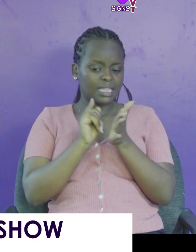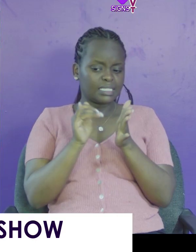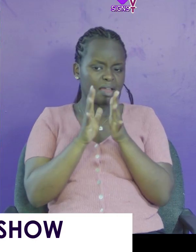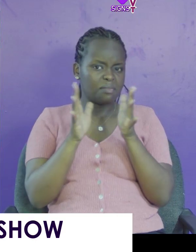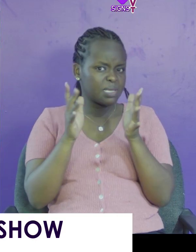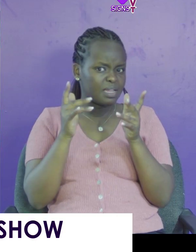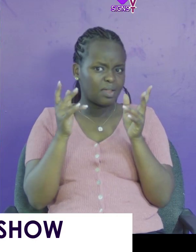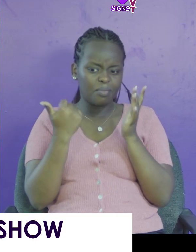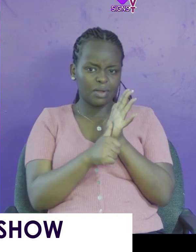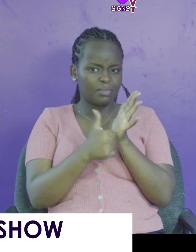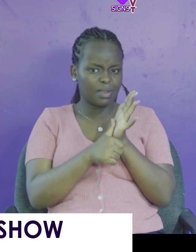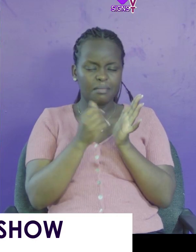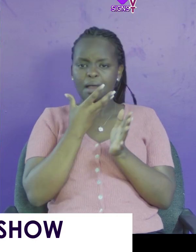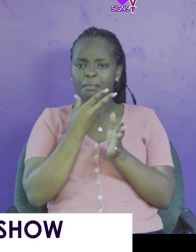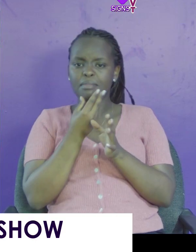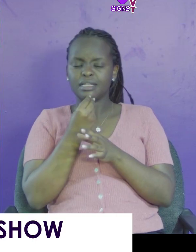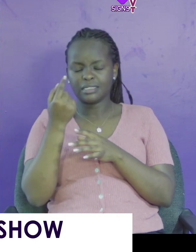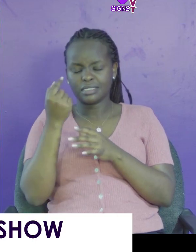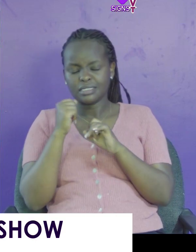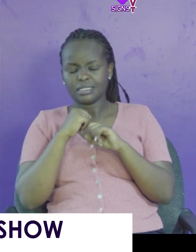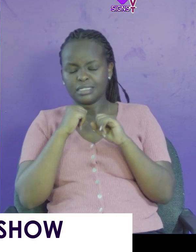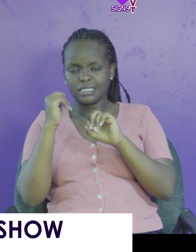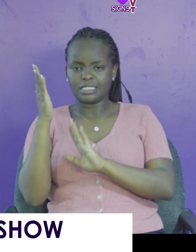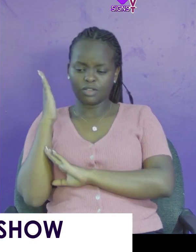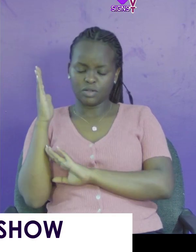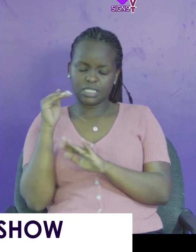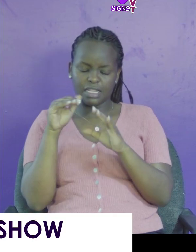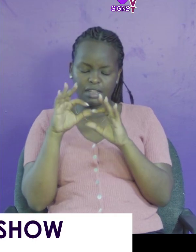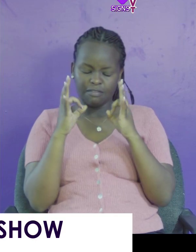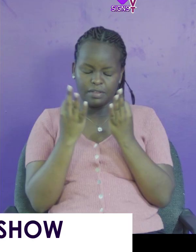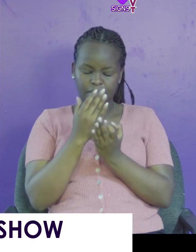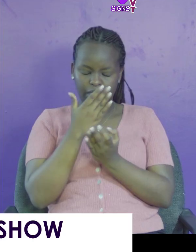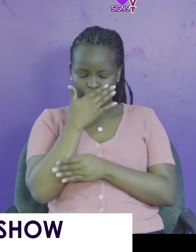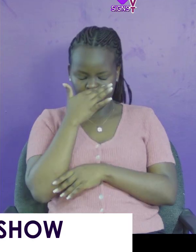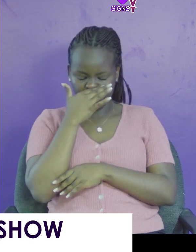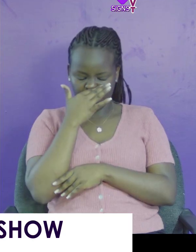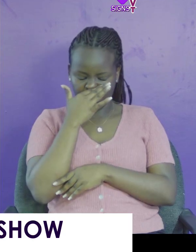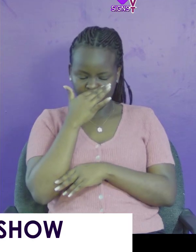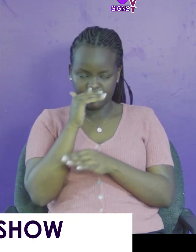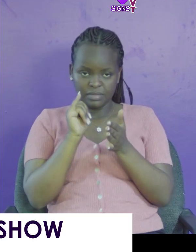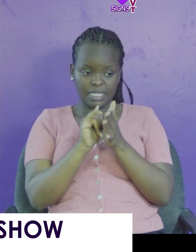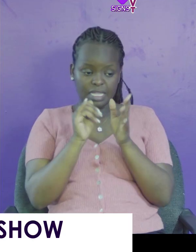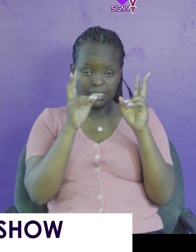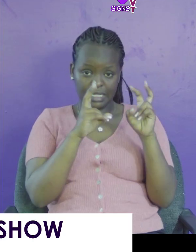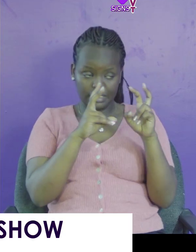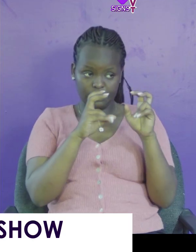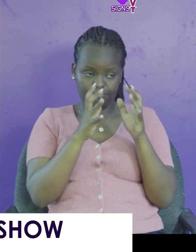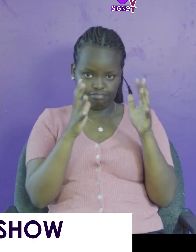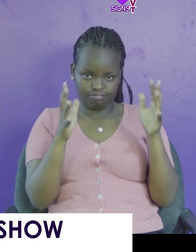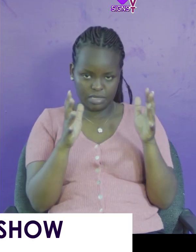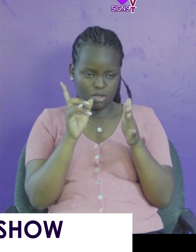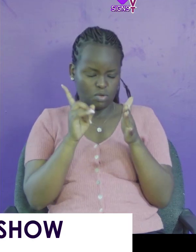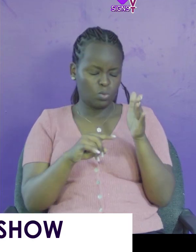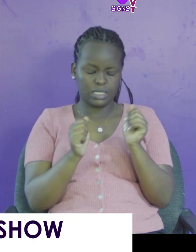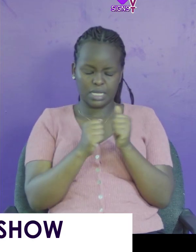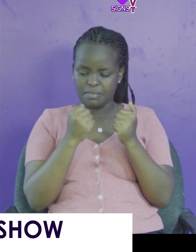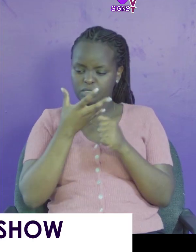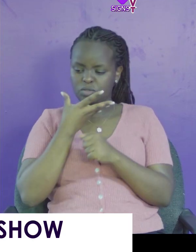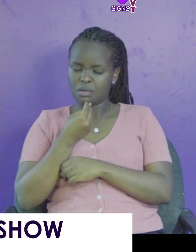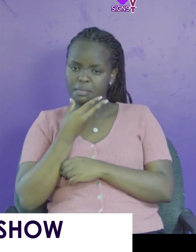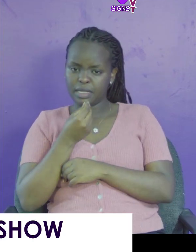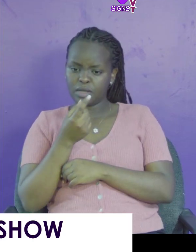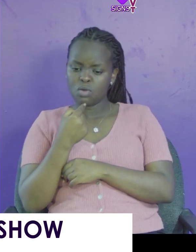a man is supposed to be security Now, in the family. that is a major issue. What happens to the man